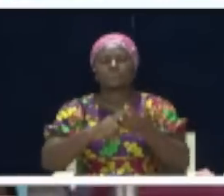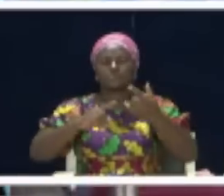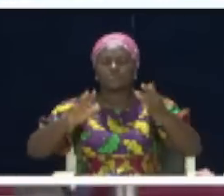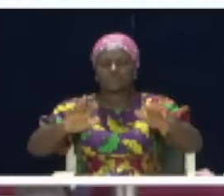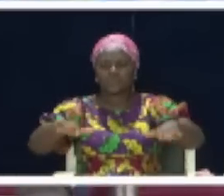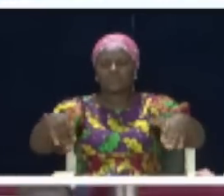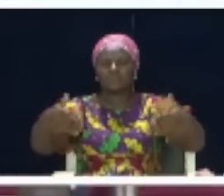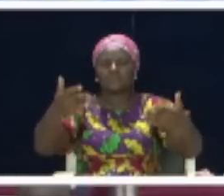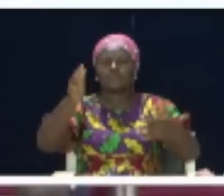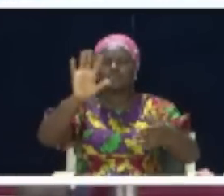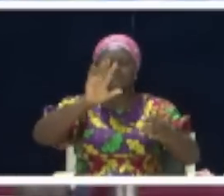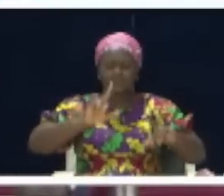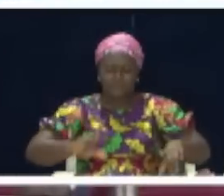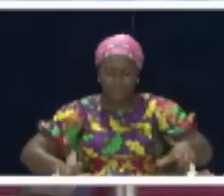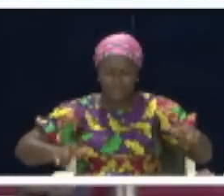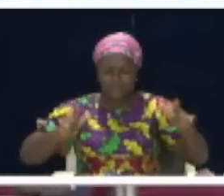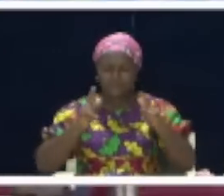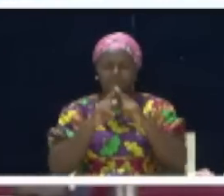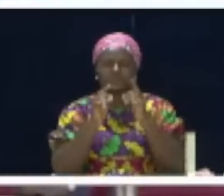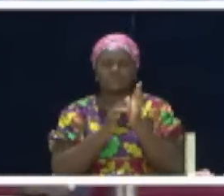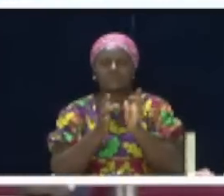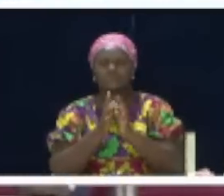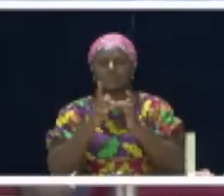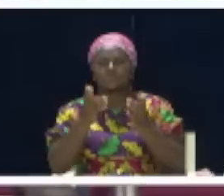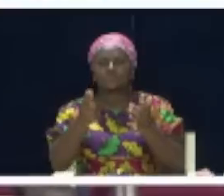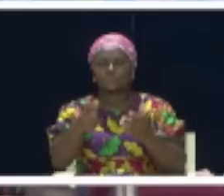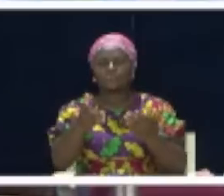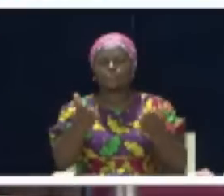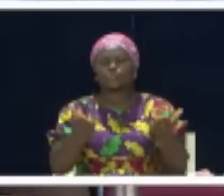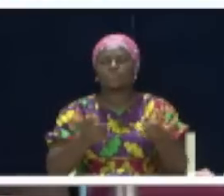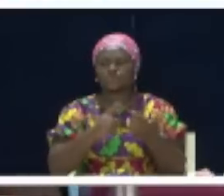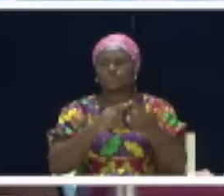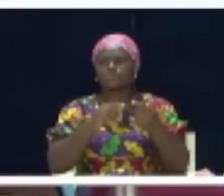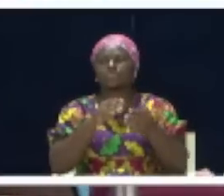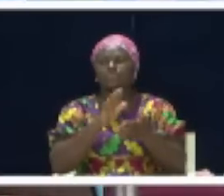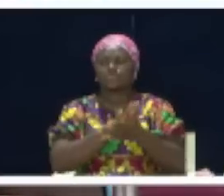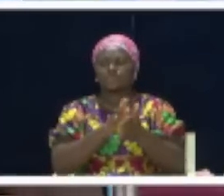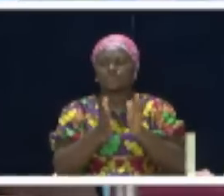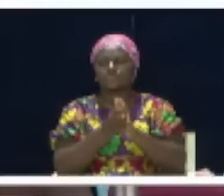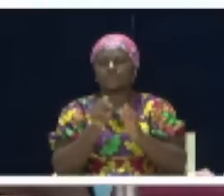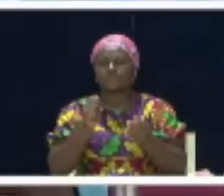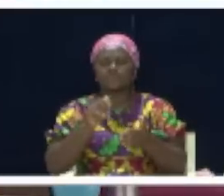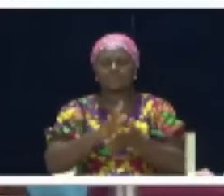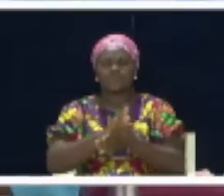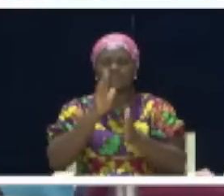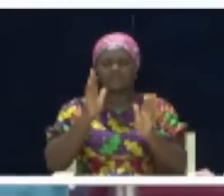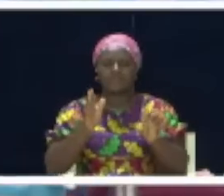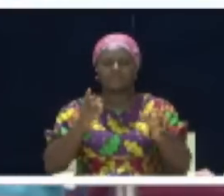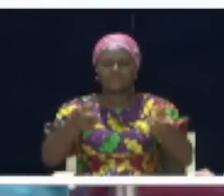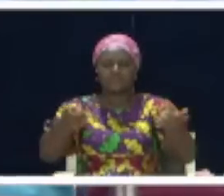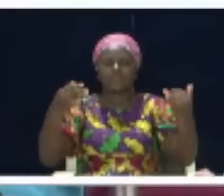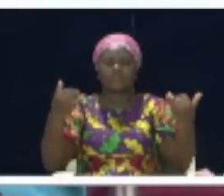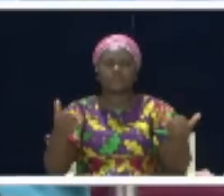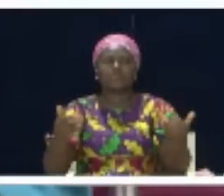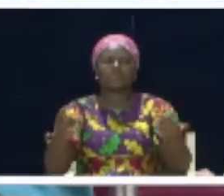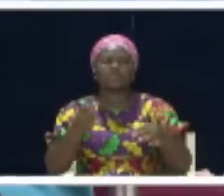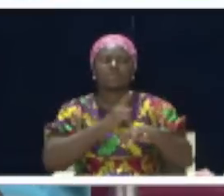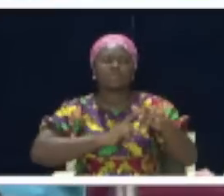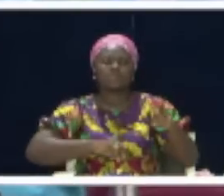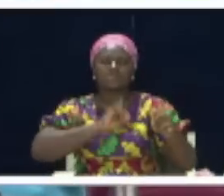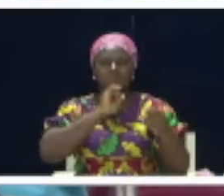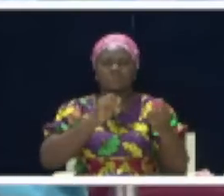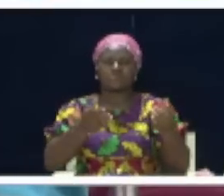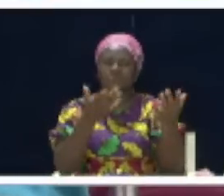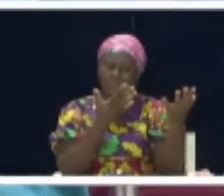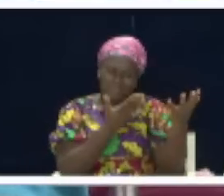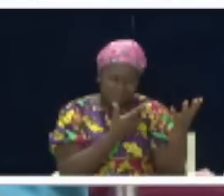Jesus, you want to become a believer, come now. The Lord is waiting. He's